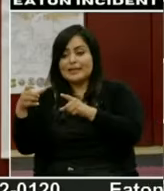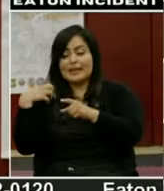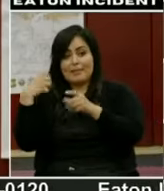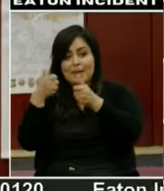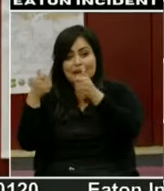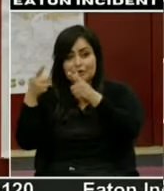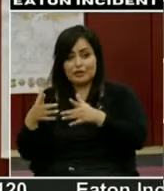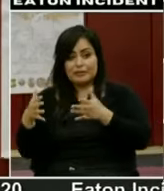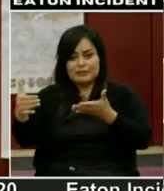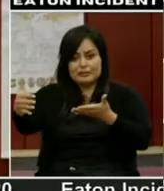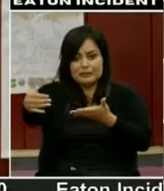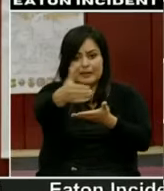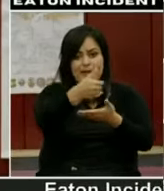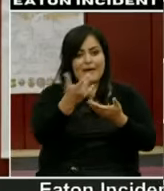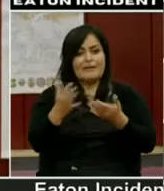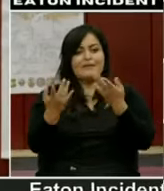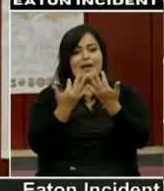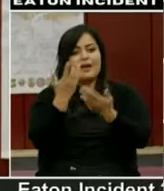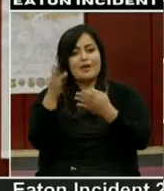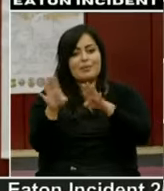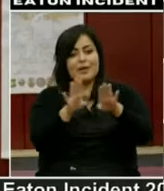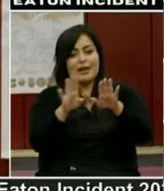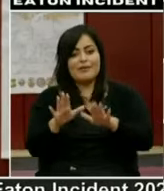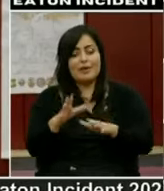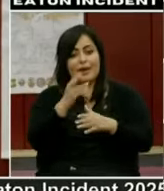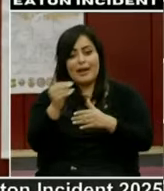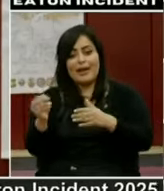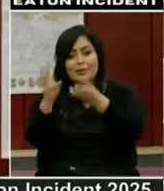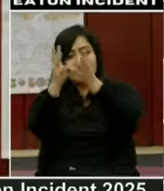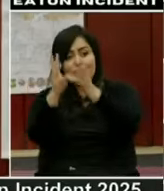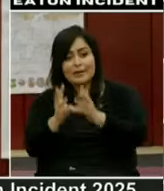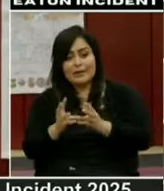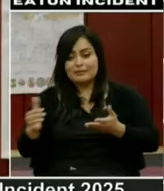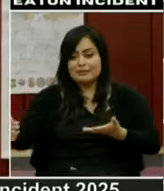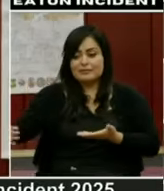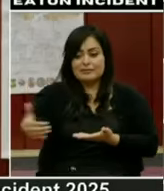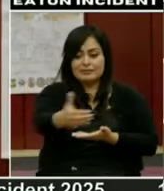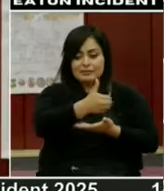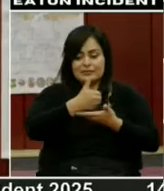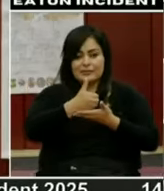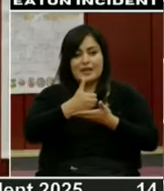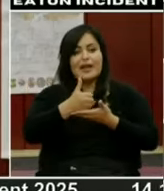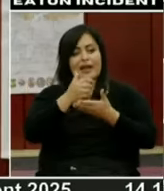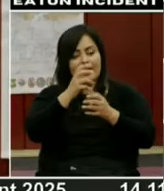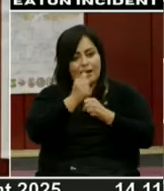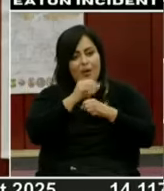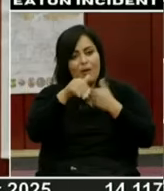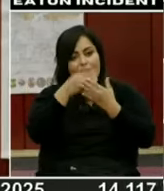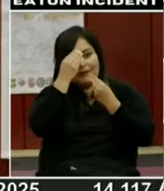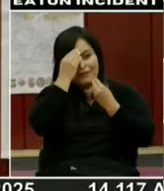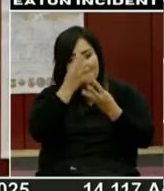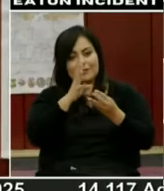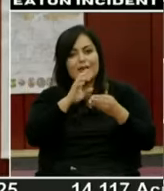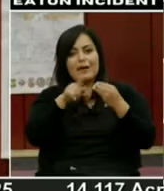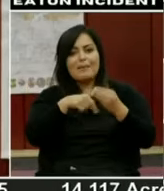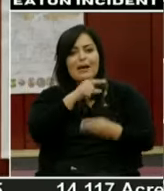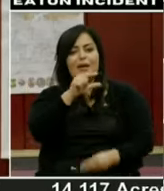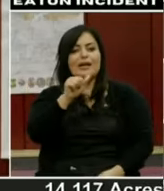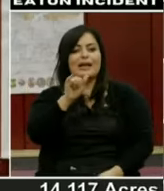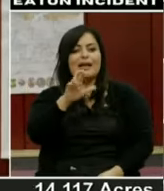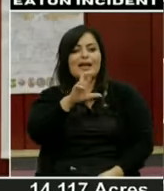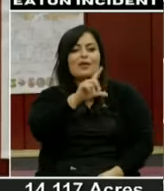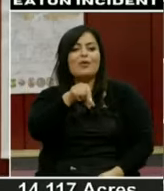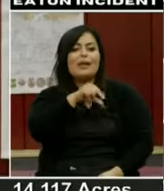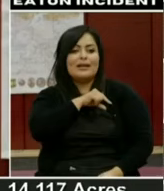cooperators, fire behavior, and the incident meteorologist to kind of formulate your various incident-specific air quality forecasts.